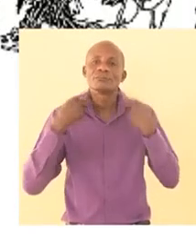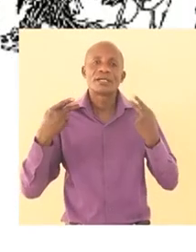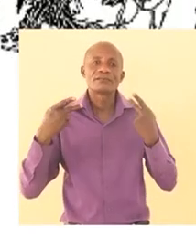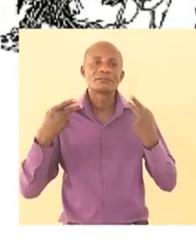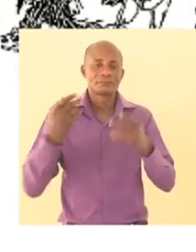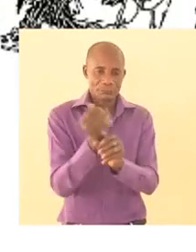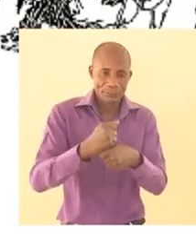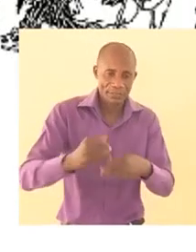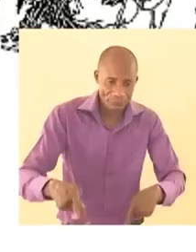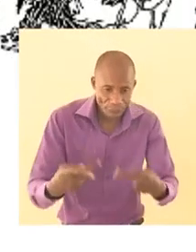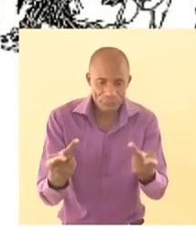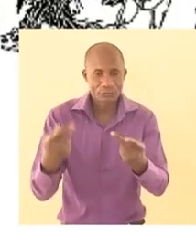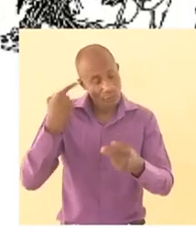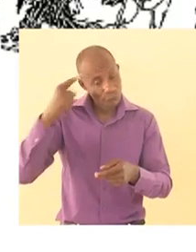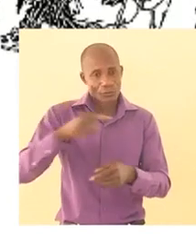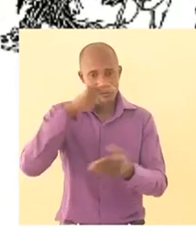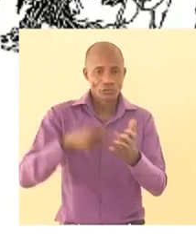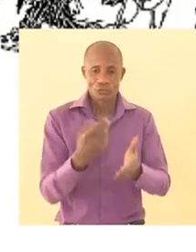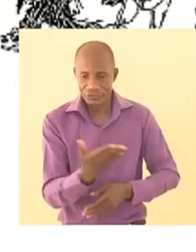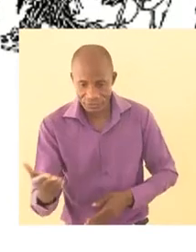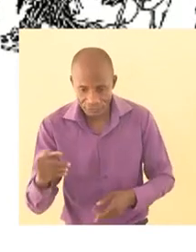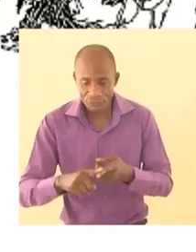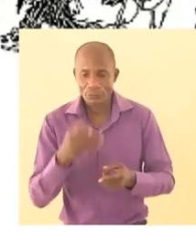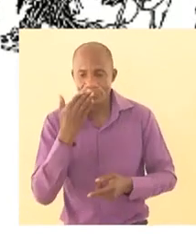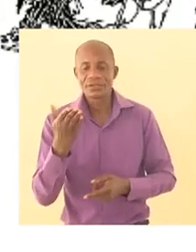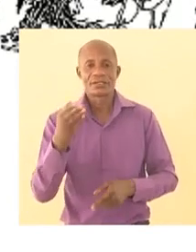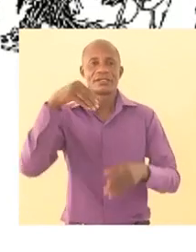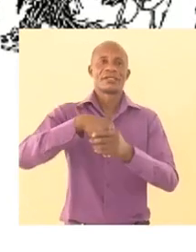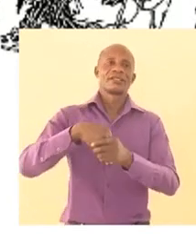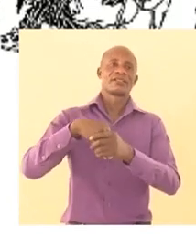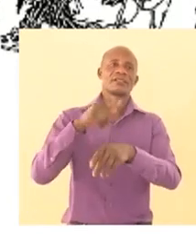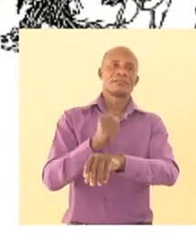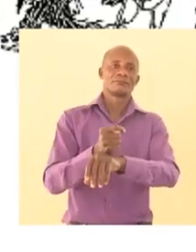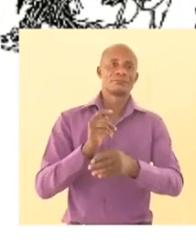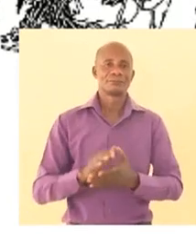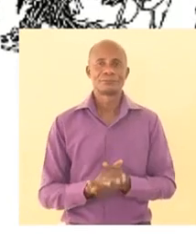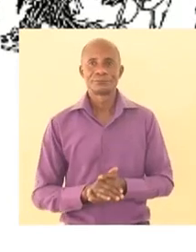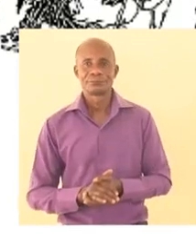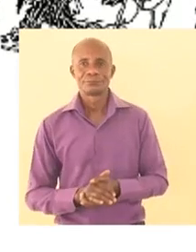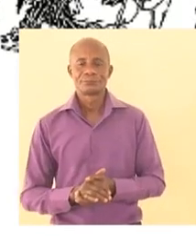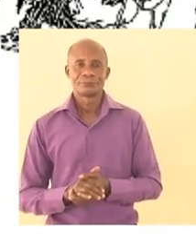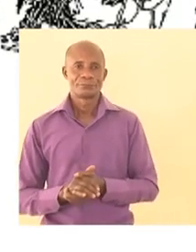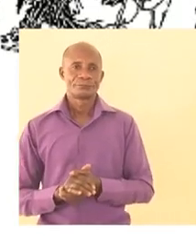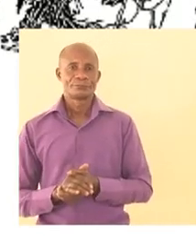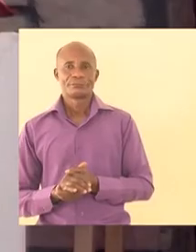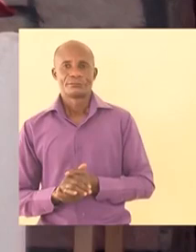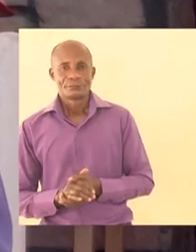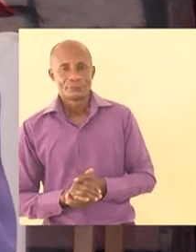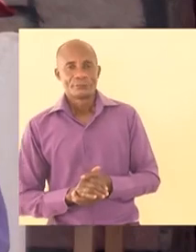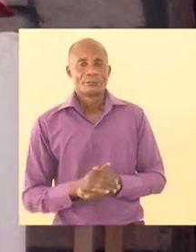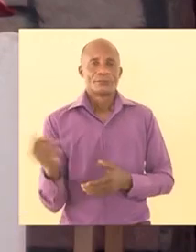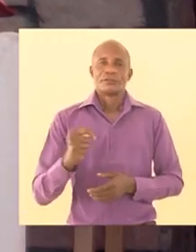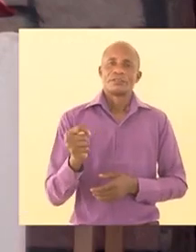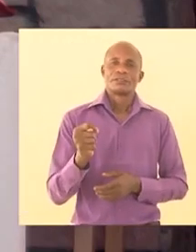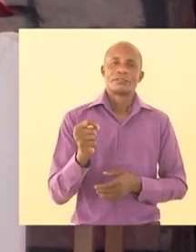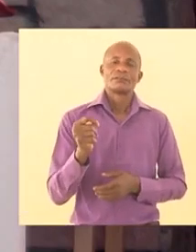made provision for the items to be available. And why the Tyrian coin? You can investigate that.